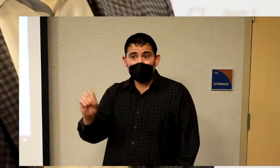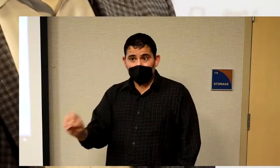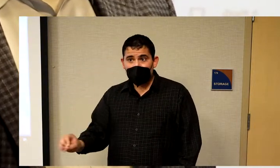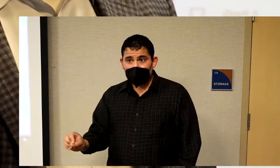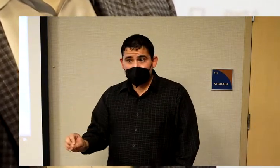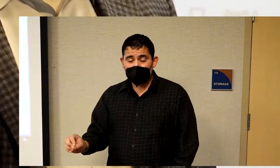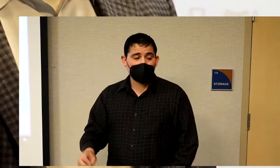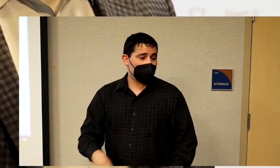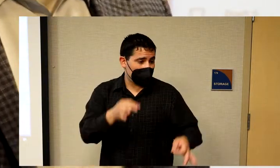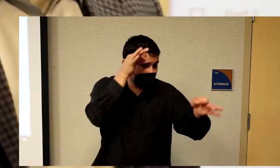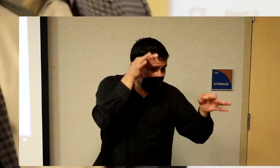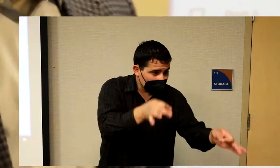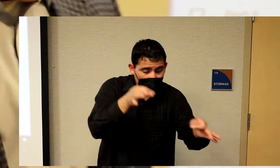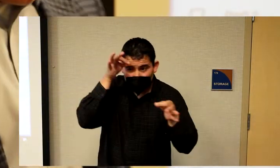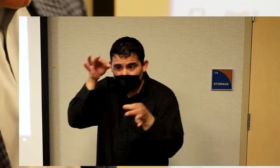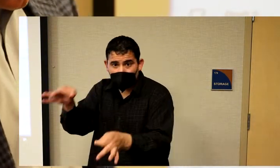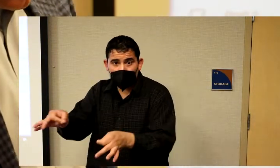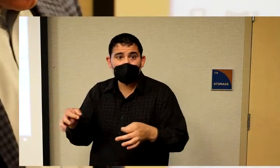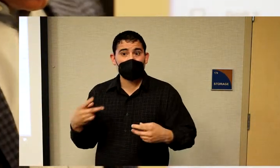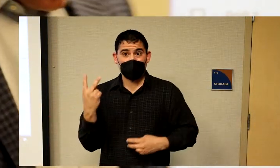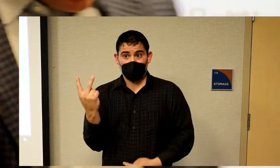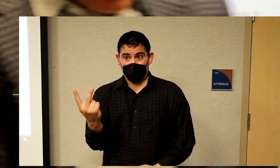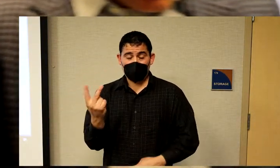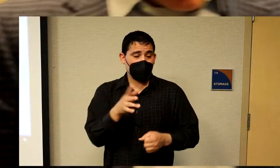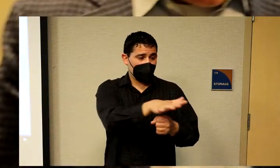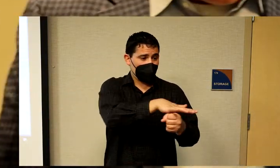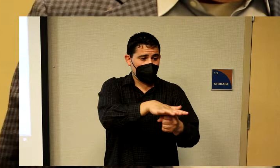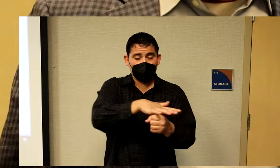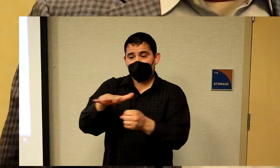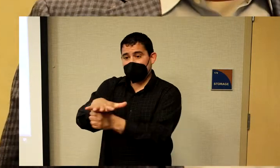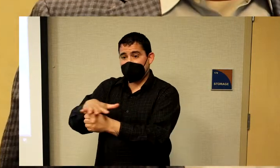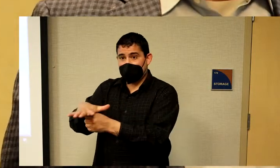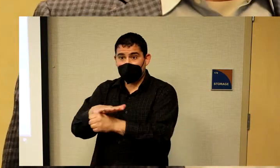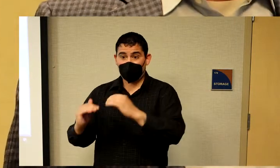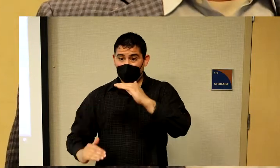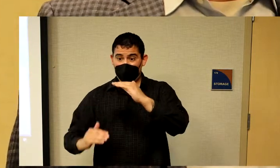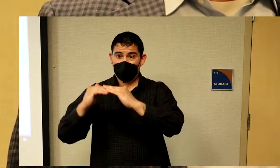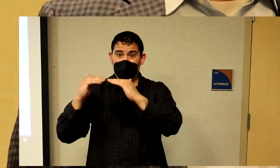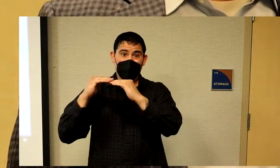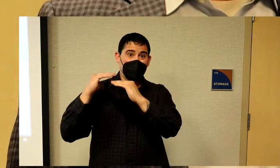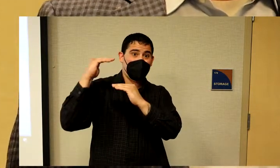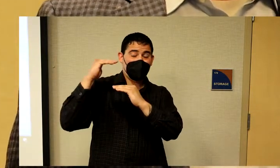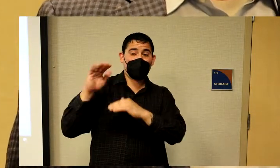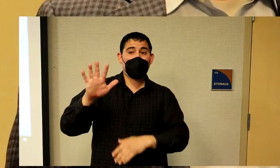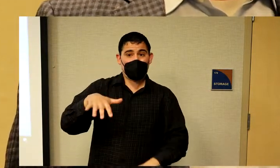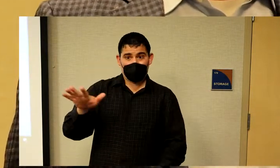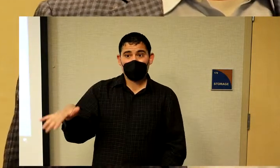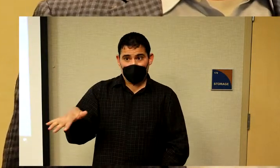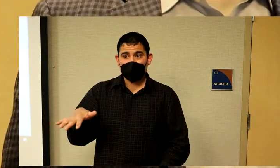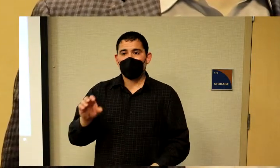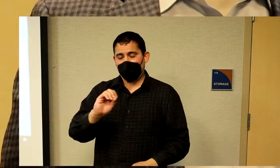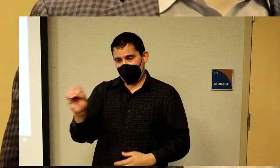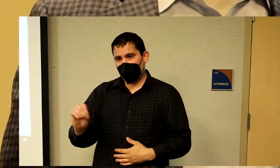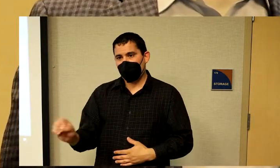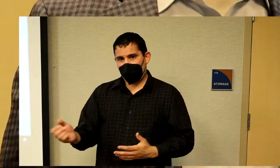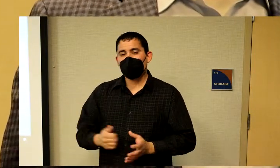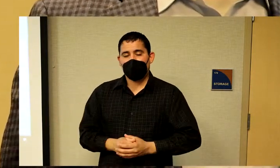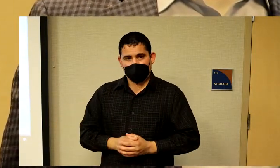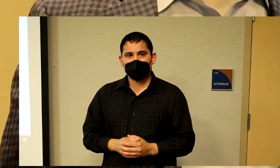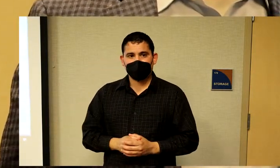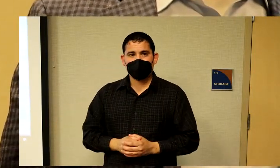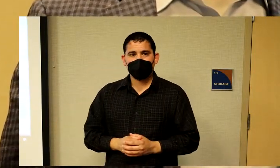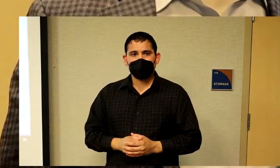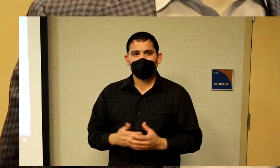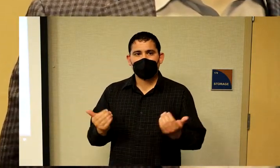VRA districts that were at least 55%, because as your consultant very well has been explaining, you have the demographic